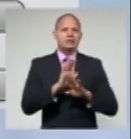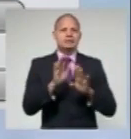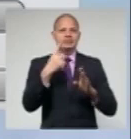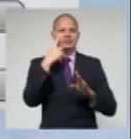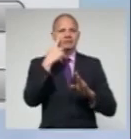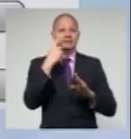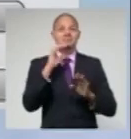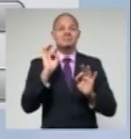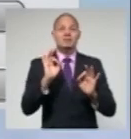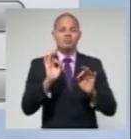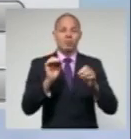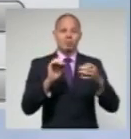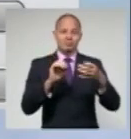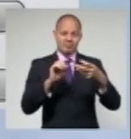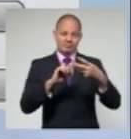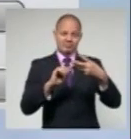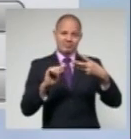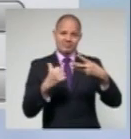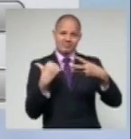656,805, of which